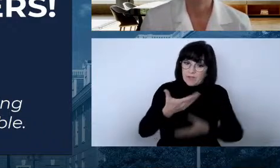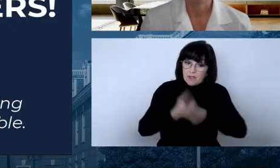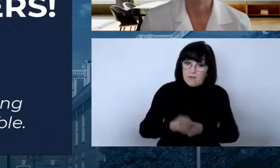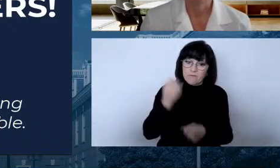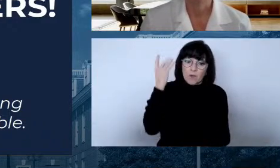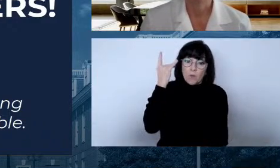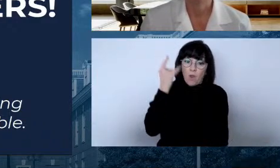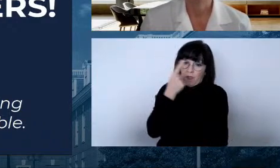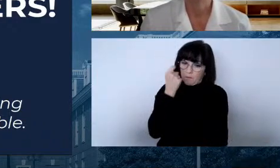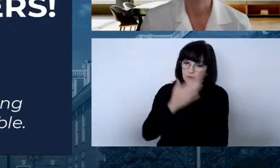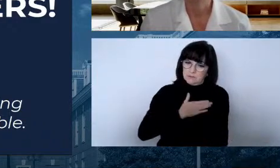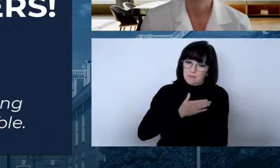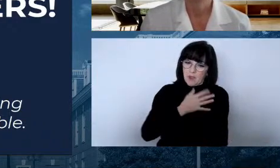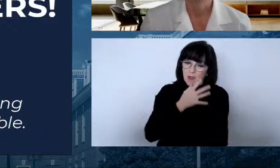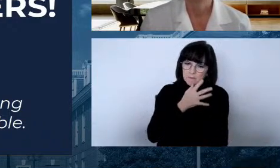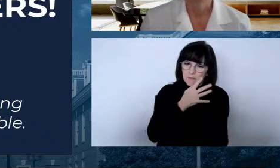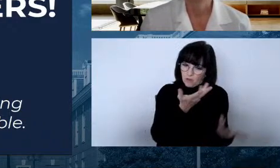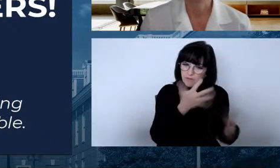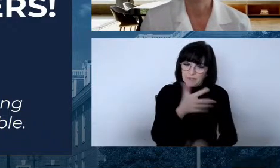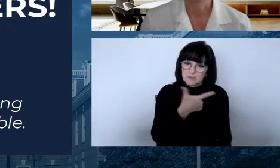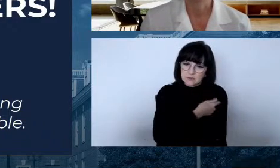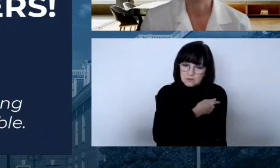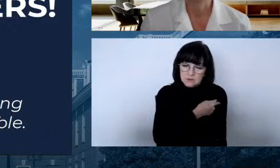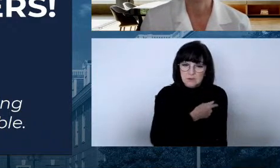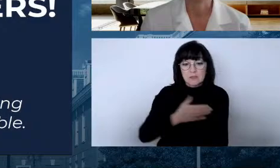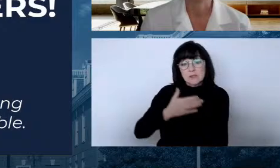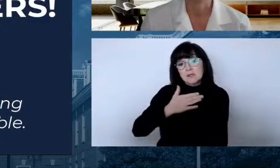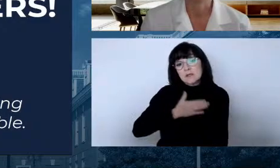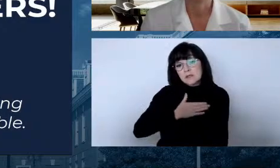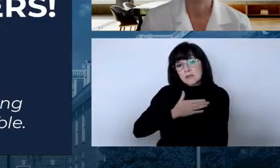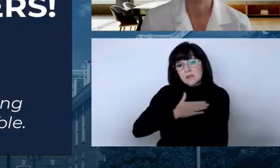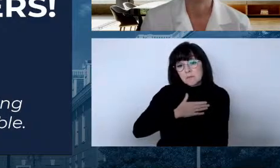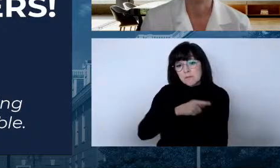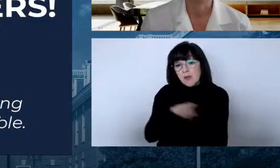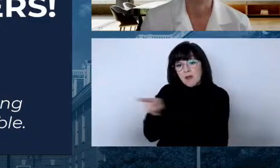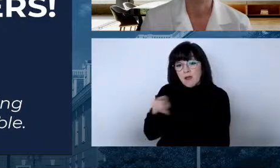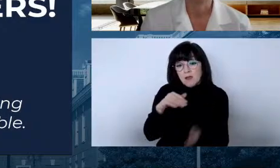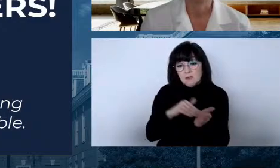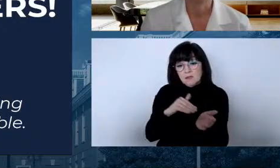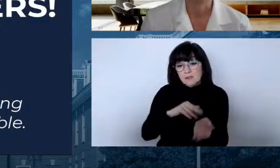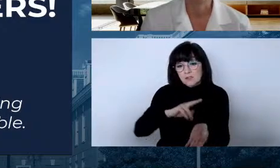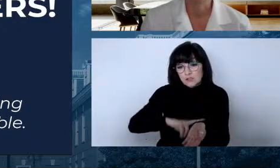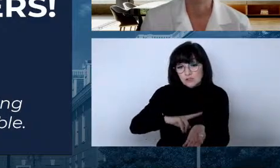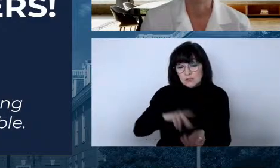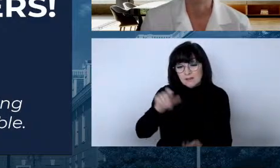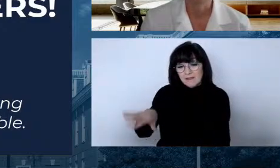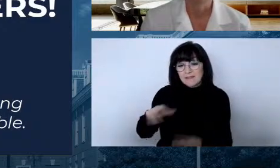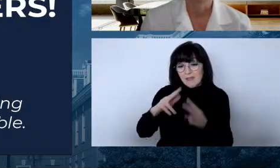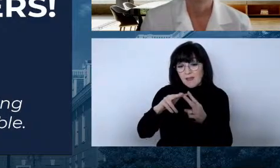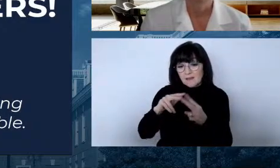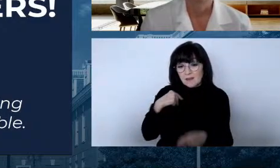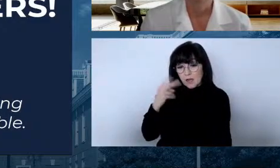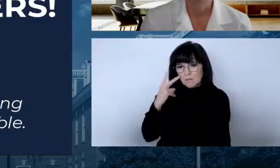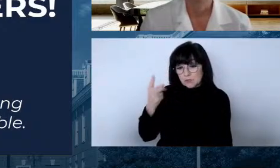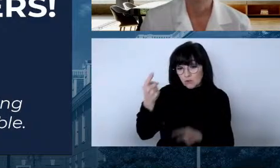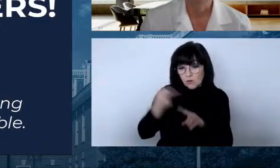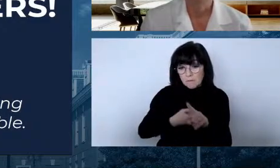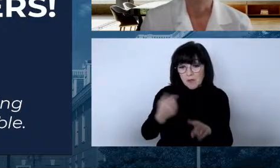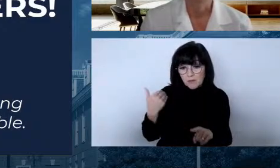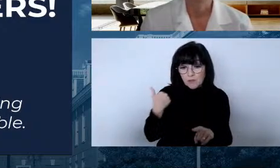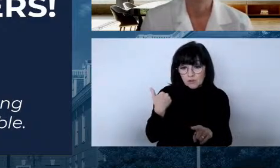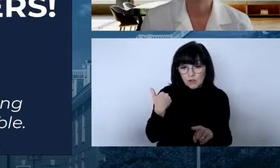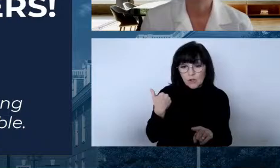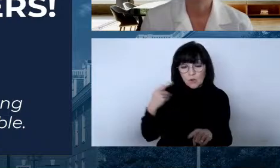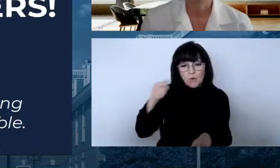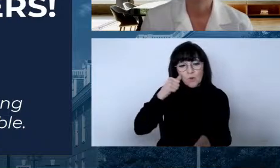Another example that I could give you from my frontline work in the emergency department is a couple that I saw about a month ago. It was a woman